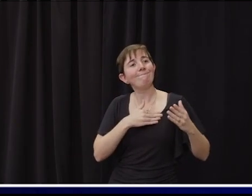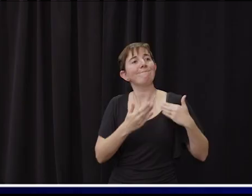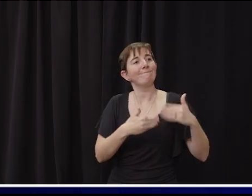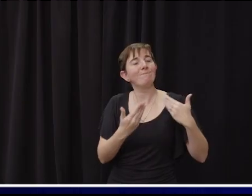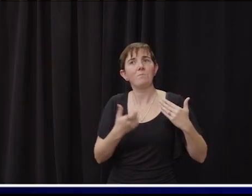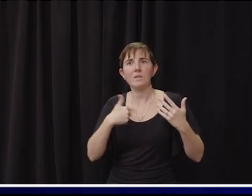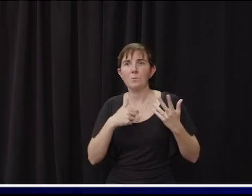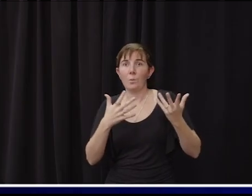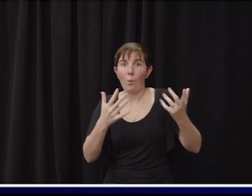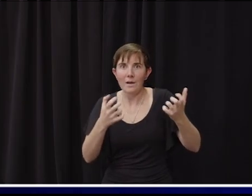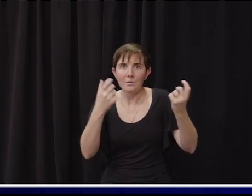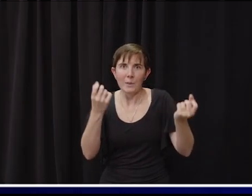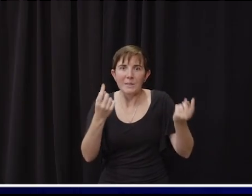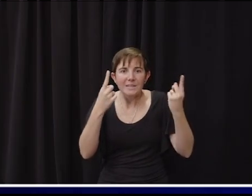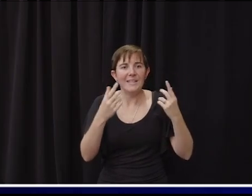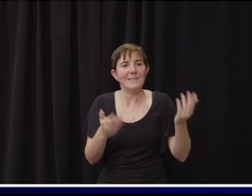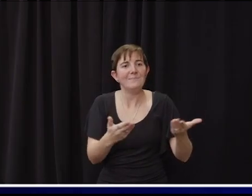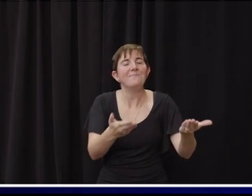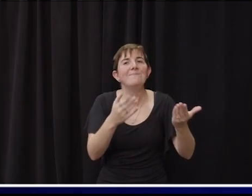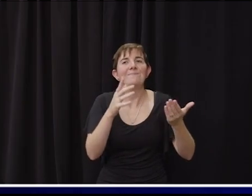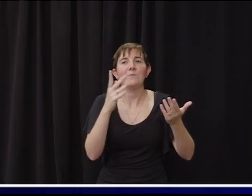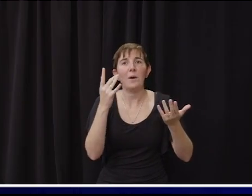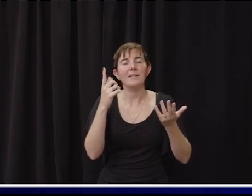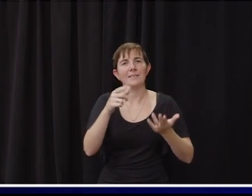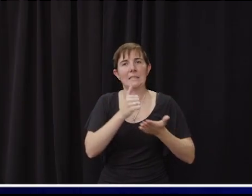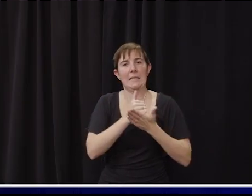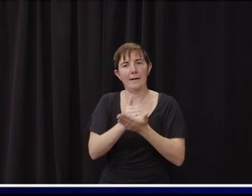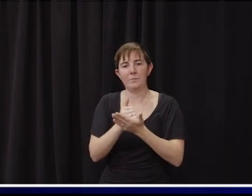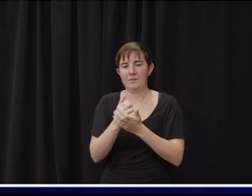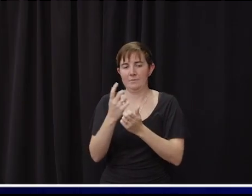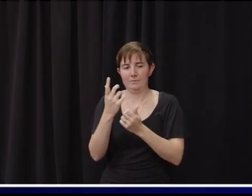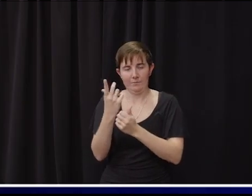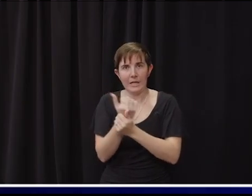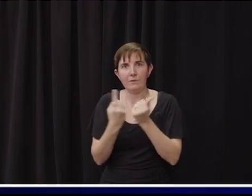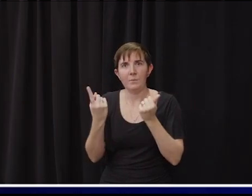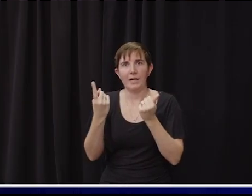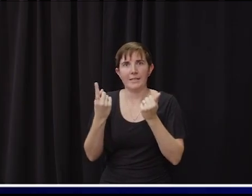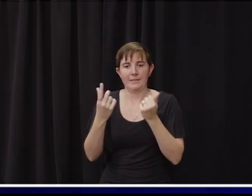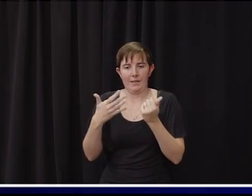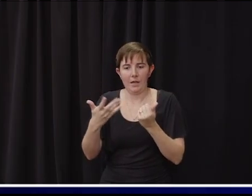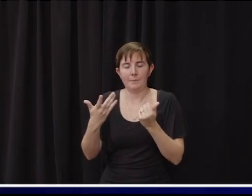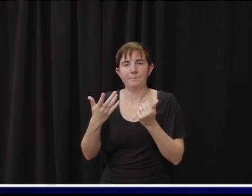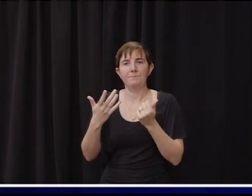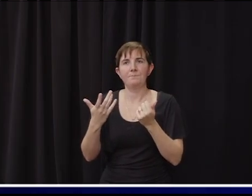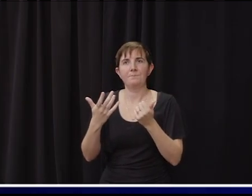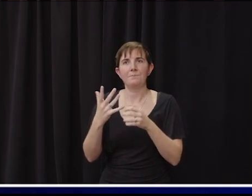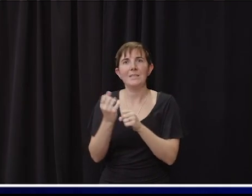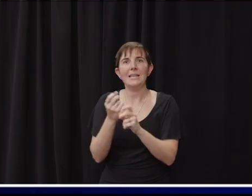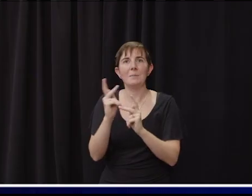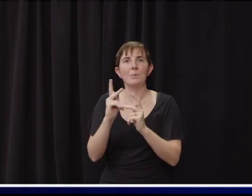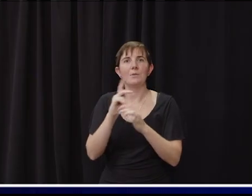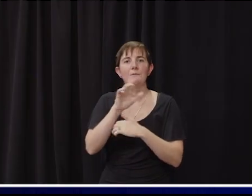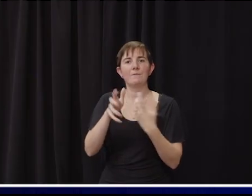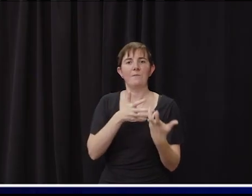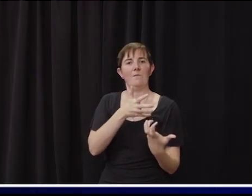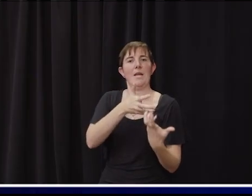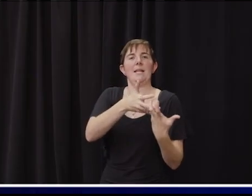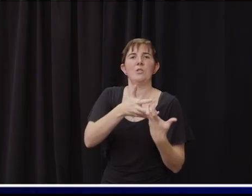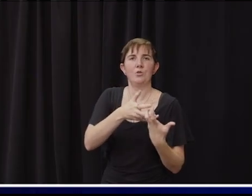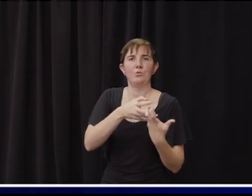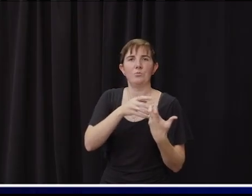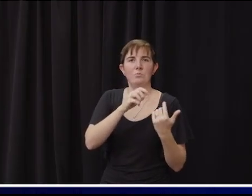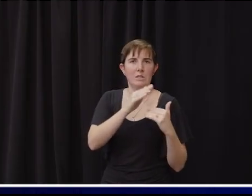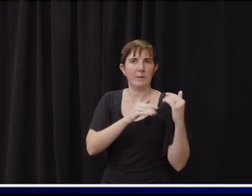to understand because it helps everybody get people sort of fit into the built